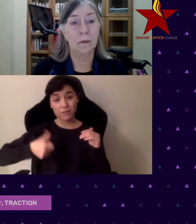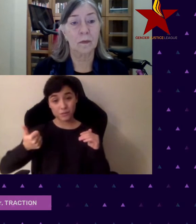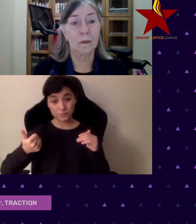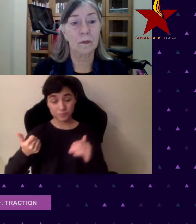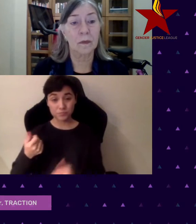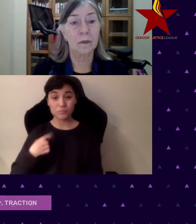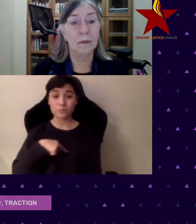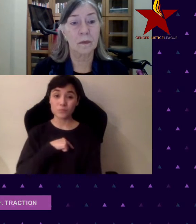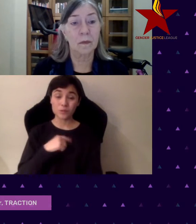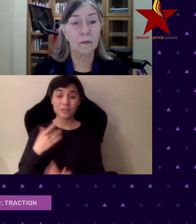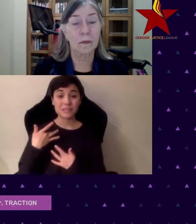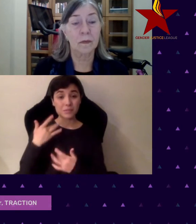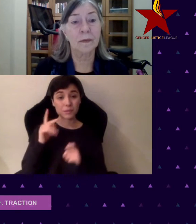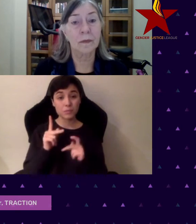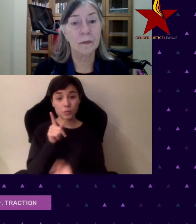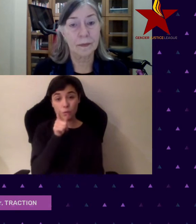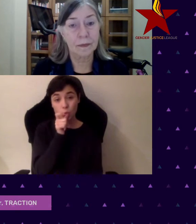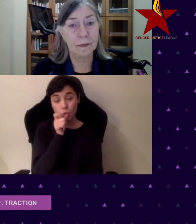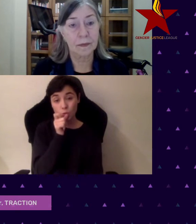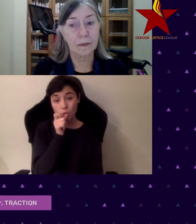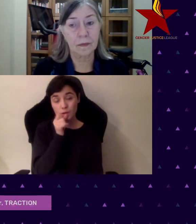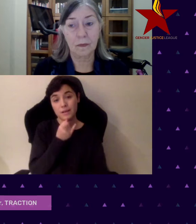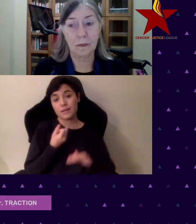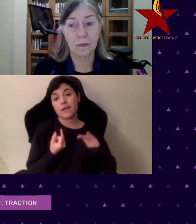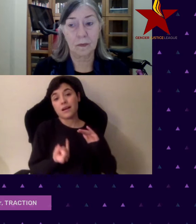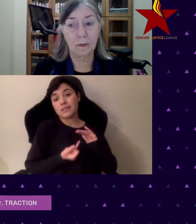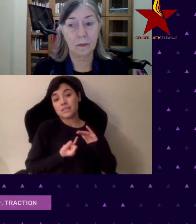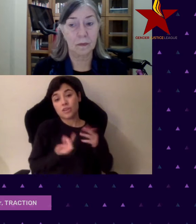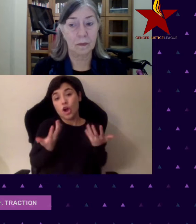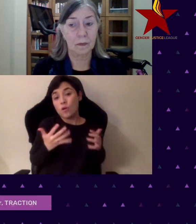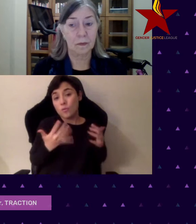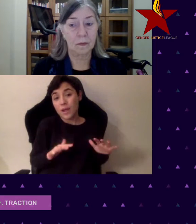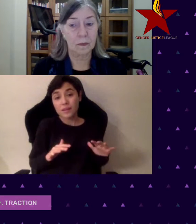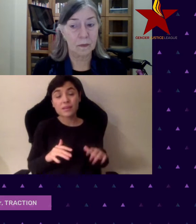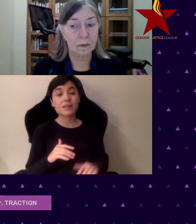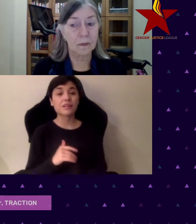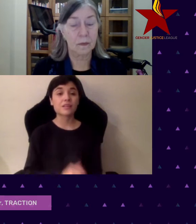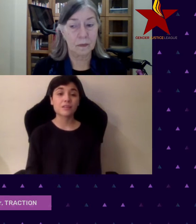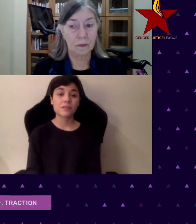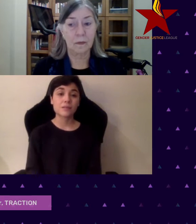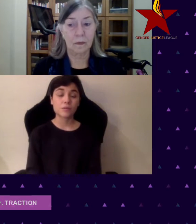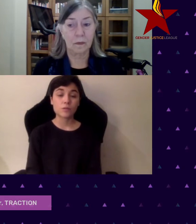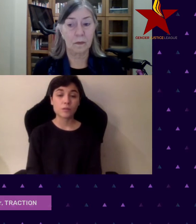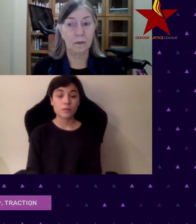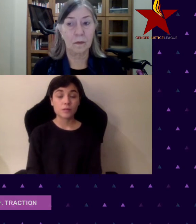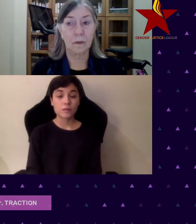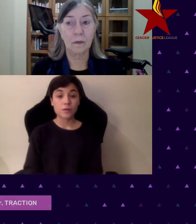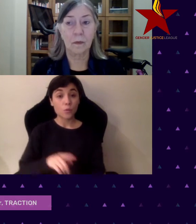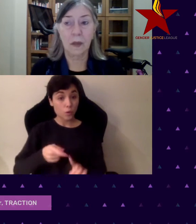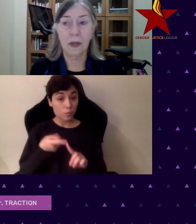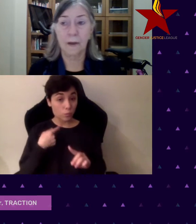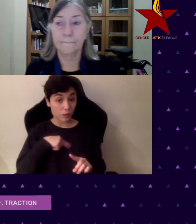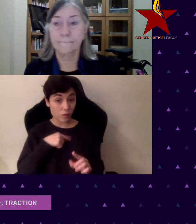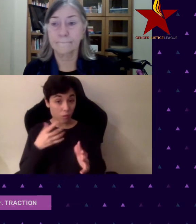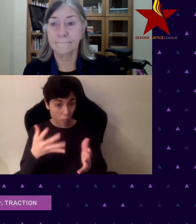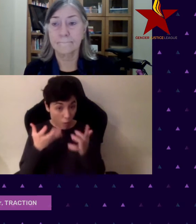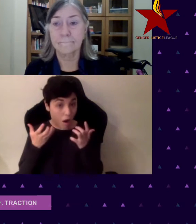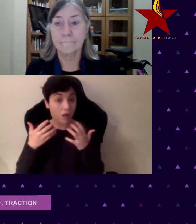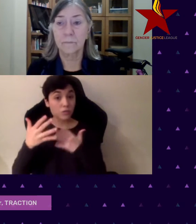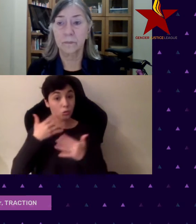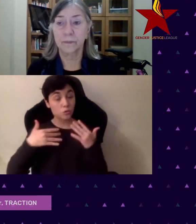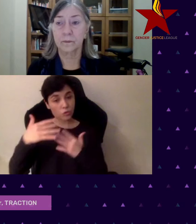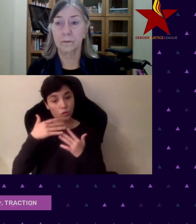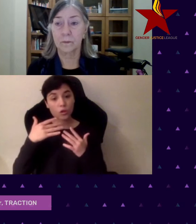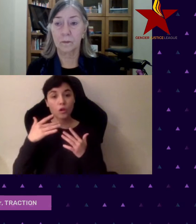And you know, we don't always want to have all that social contact, but when we want it, you know, just like we are